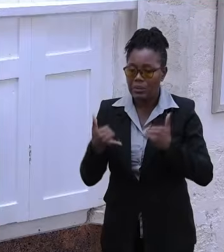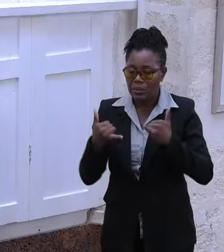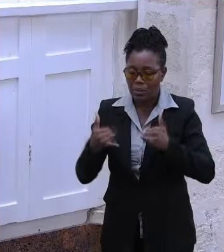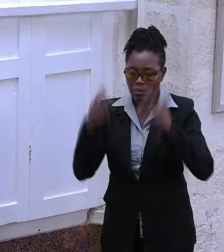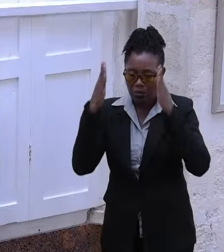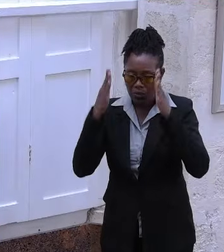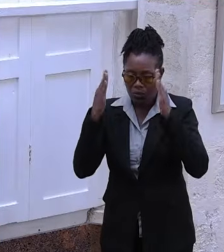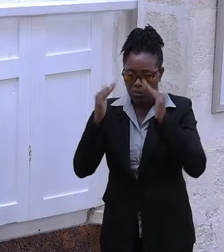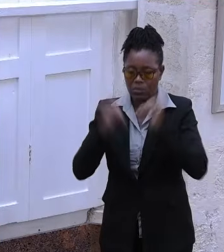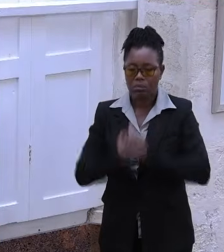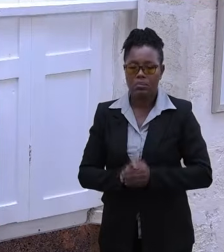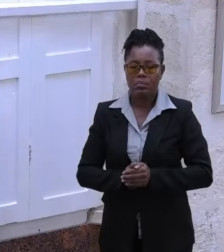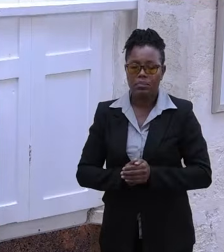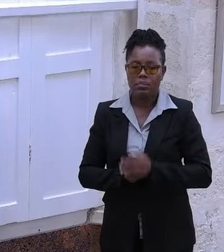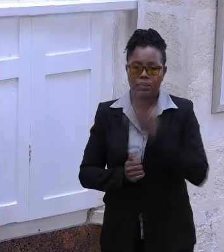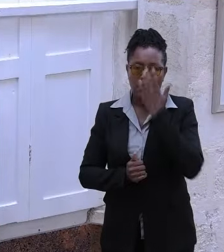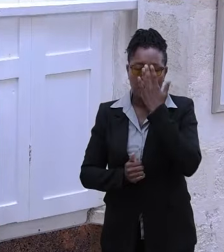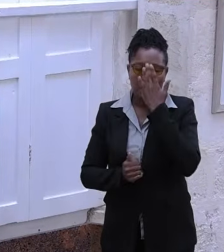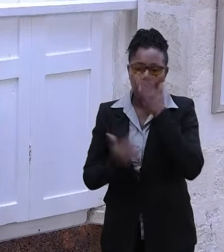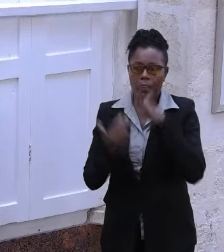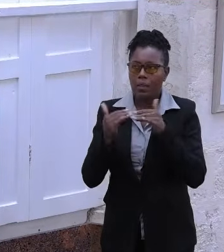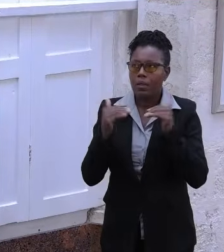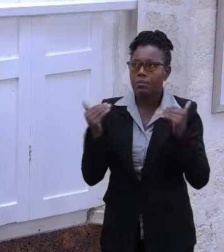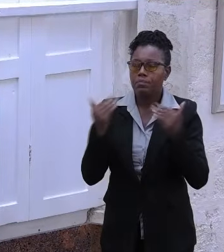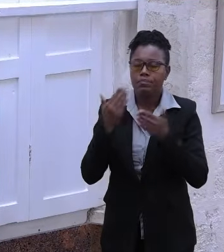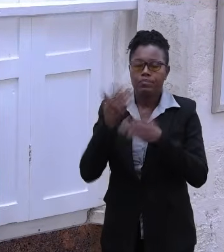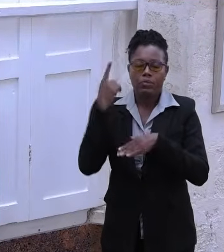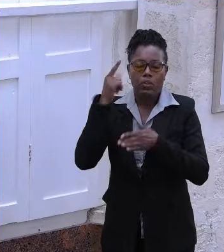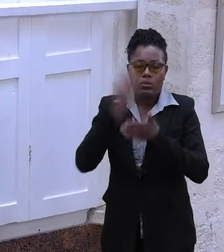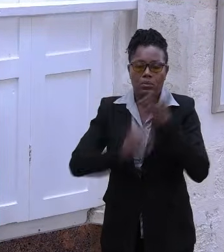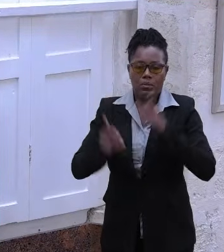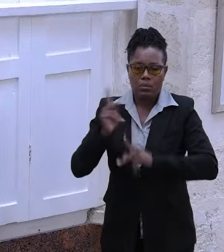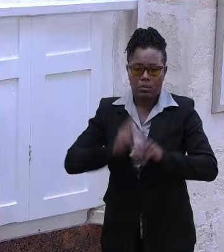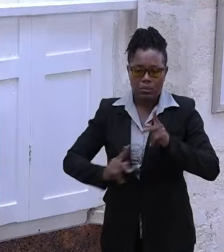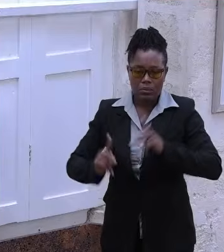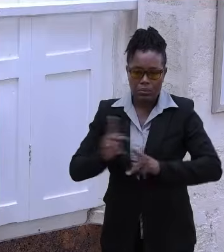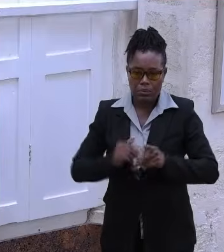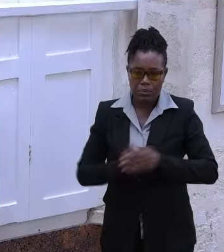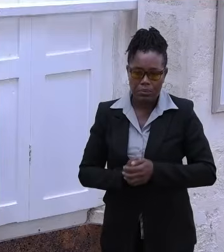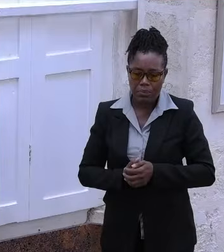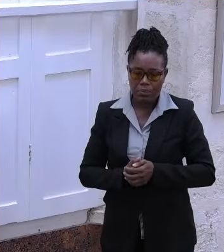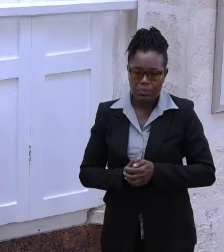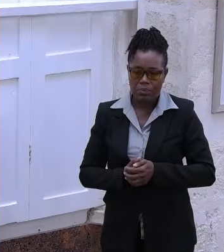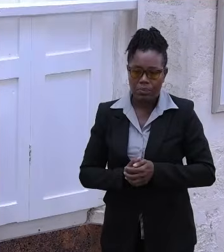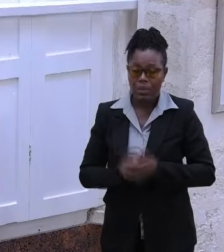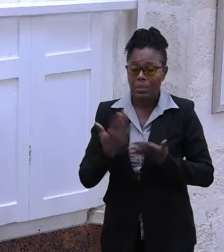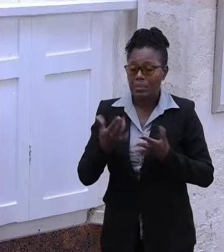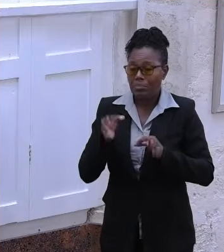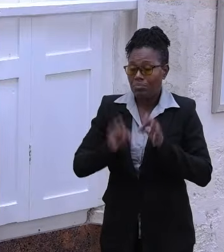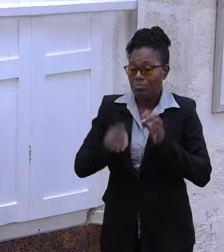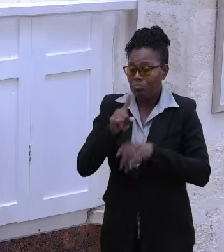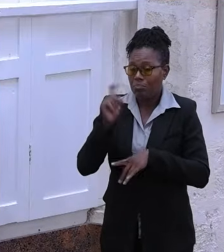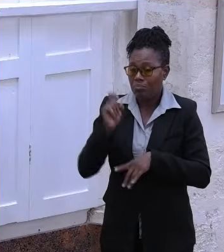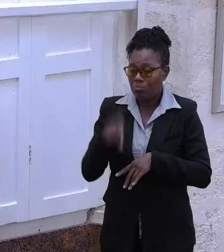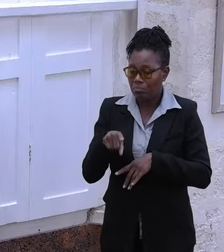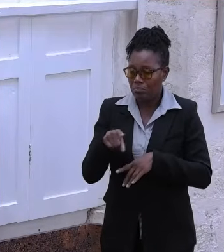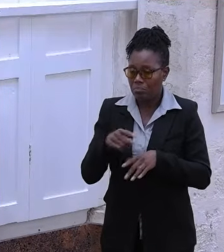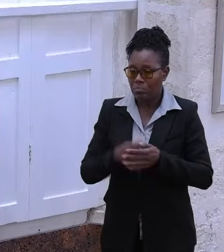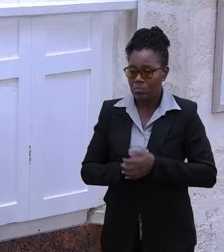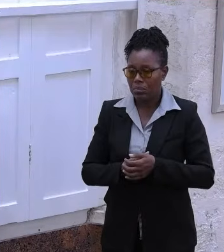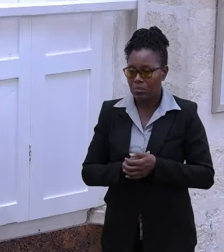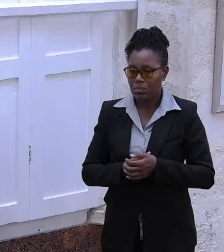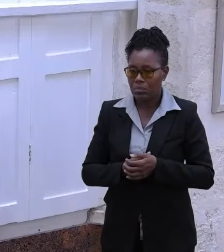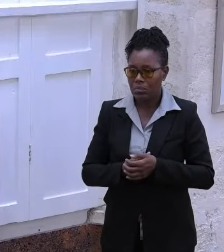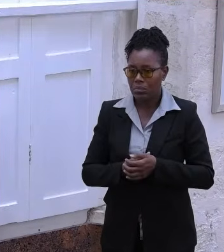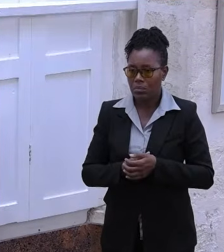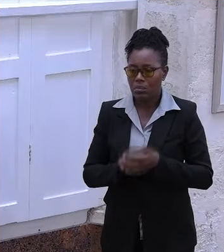of for some people, of timing. And the simple question I ask, what's the difference